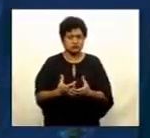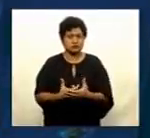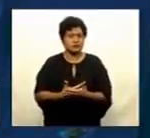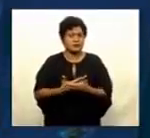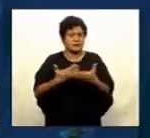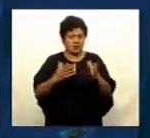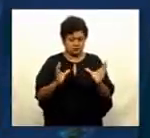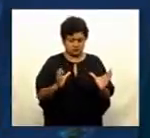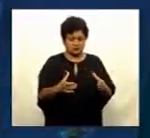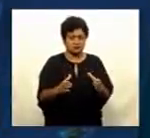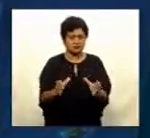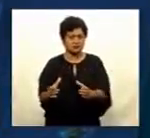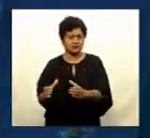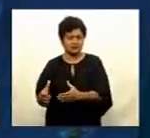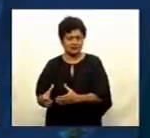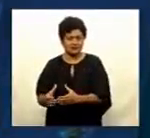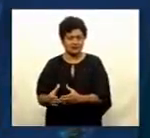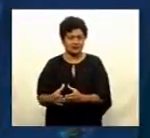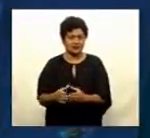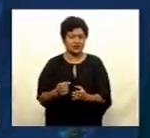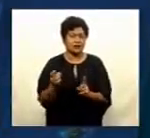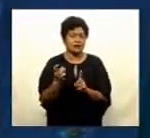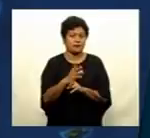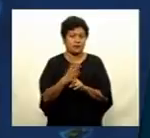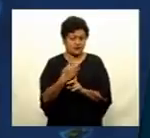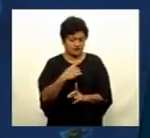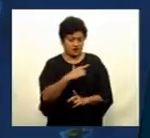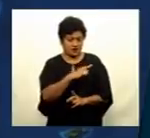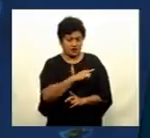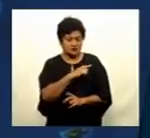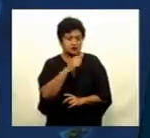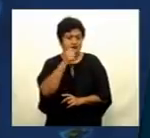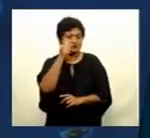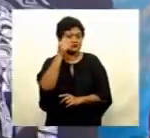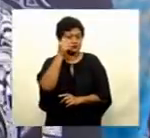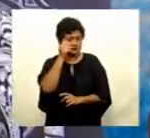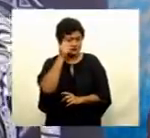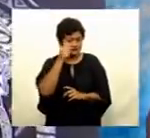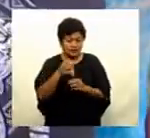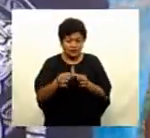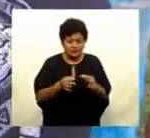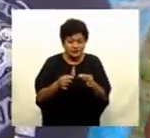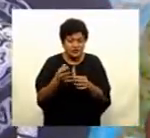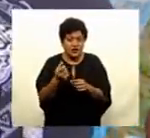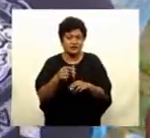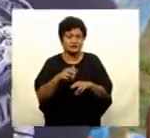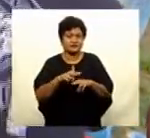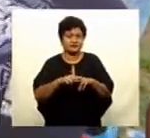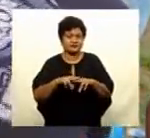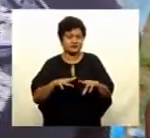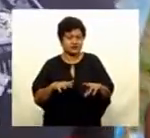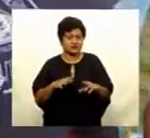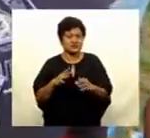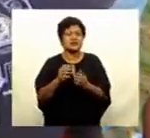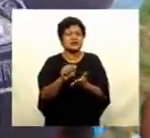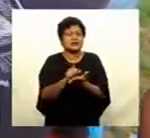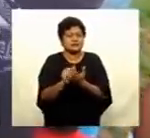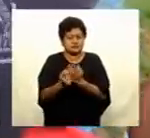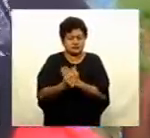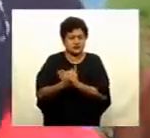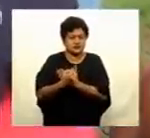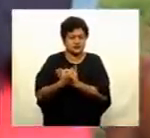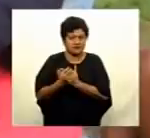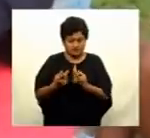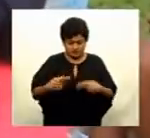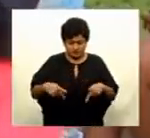It's crucial for us to know the significance of having only 10 people in a funeral. It's for our safety. Places where the funerals are